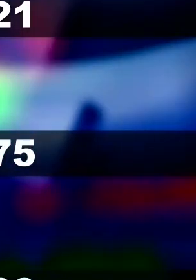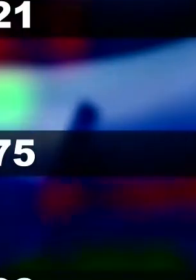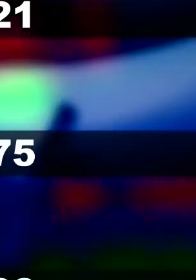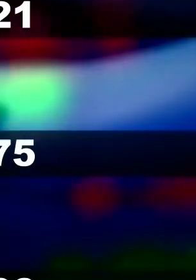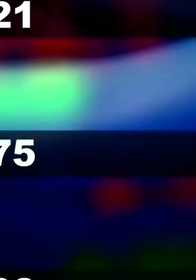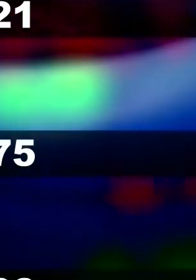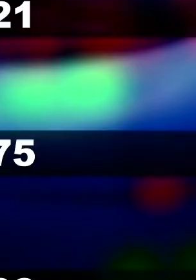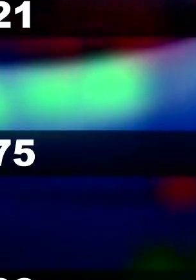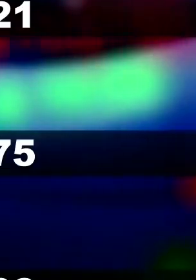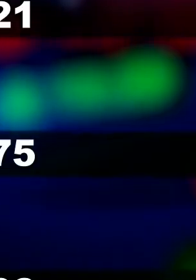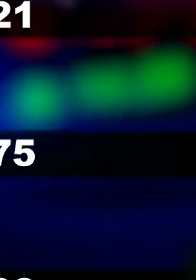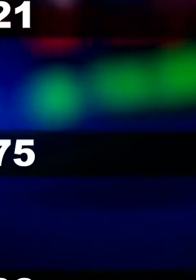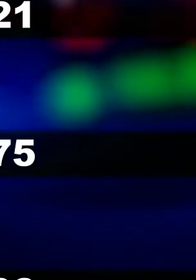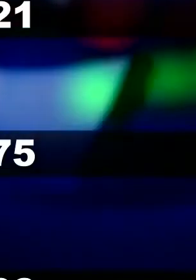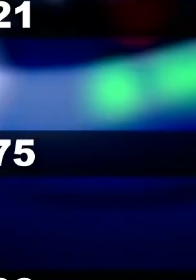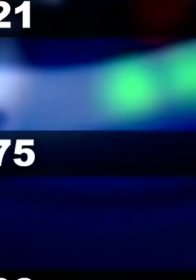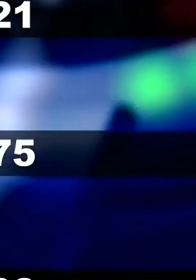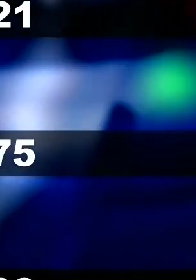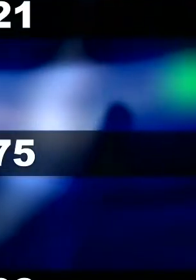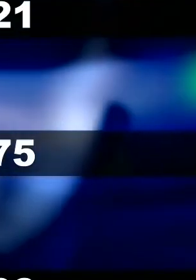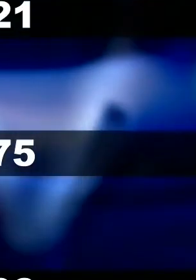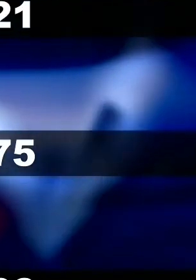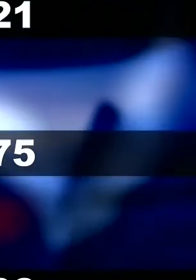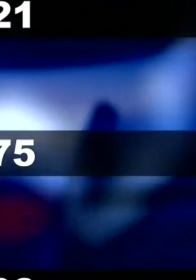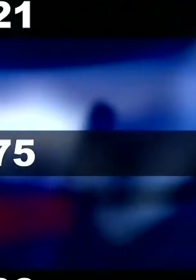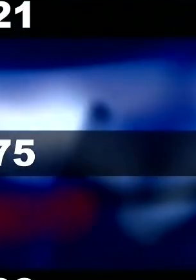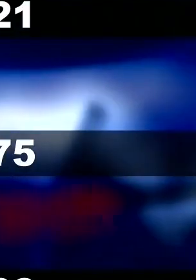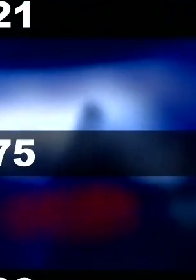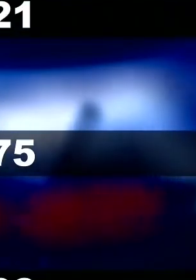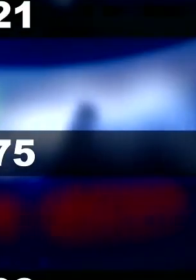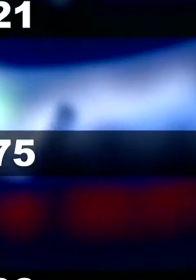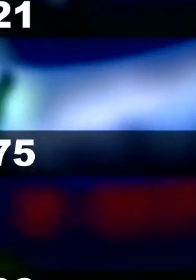108,436 shares changing hands, all for a value of